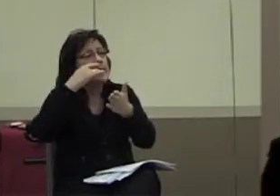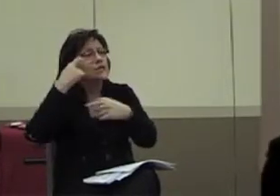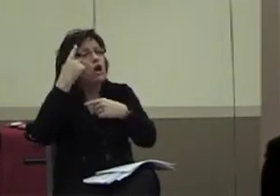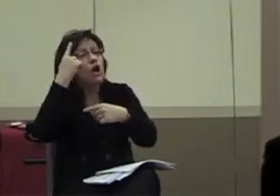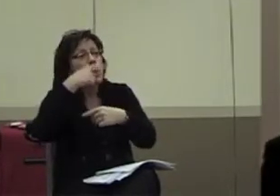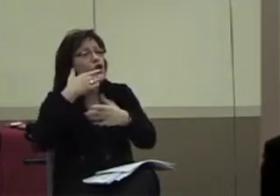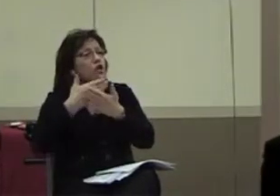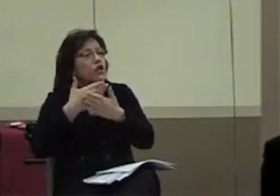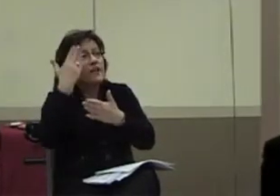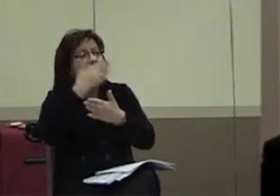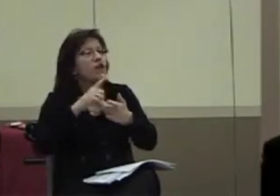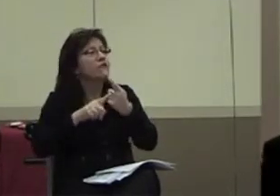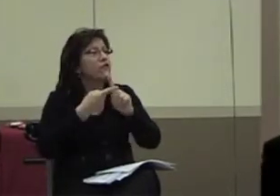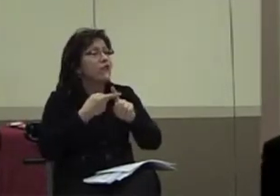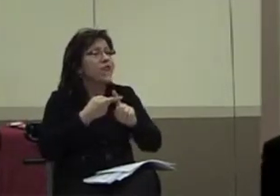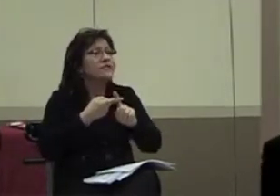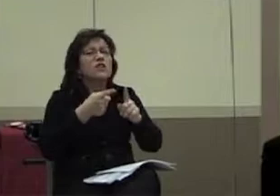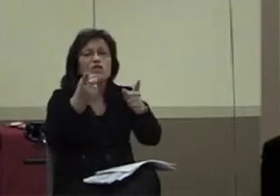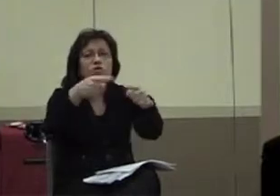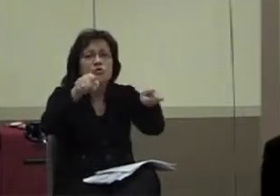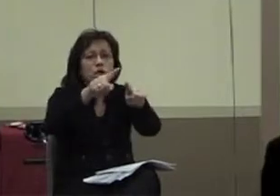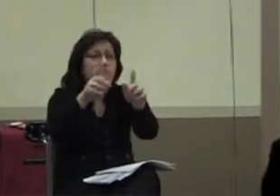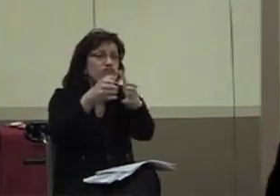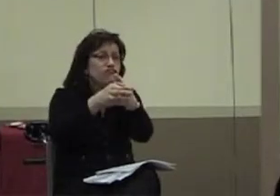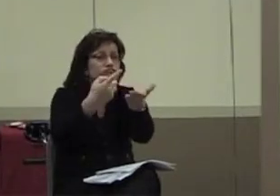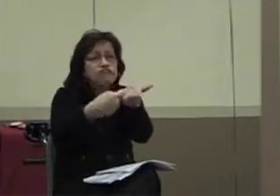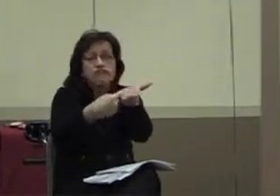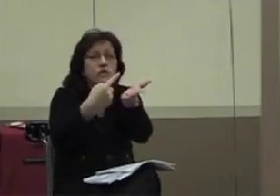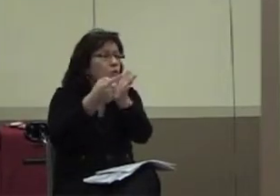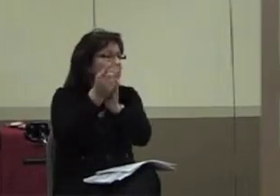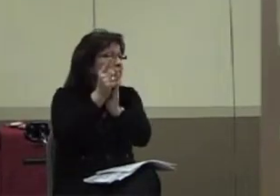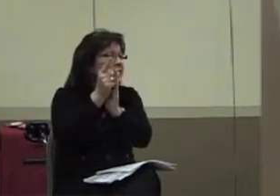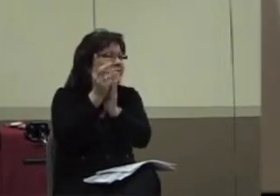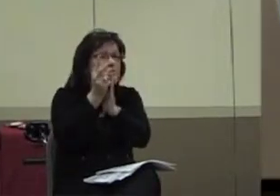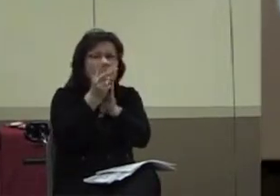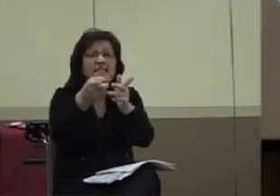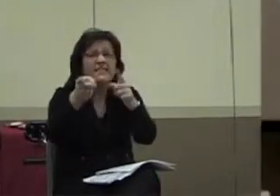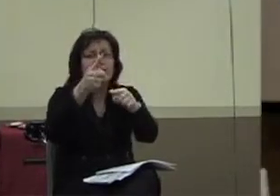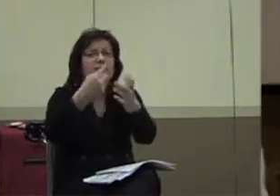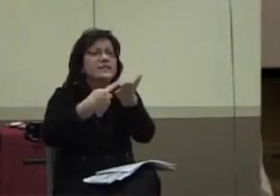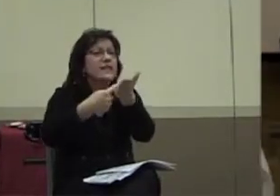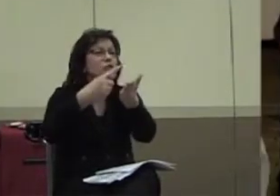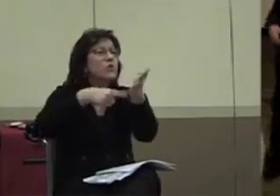best ideas. So talk to your neighbors for just a second.